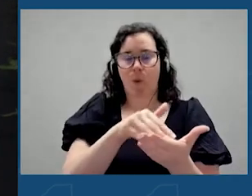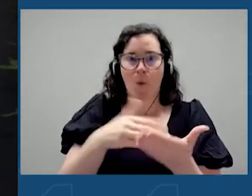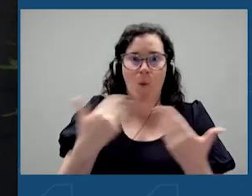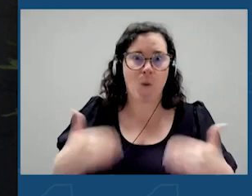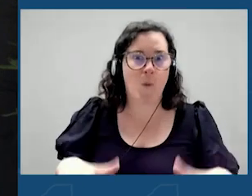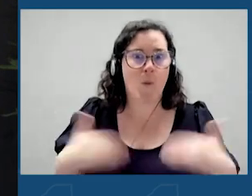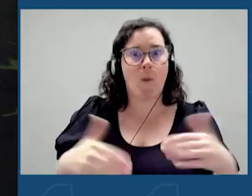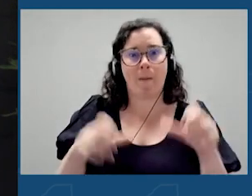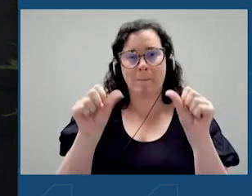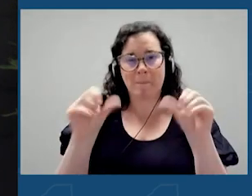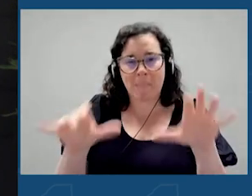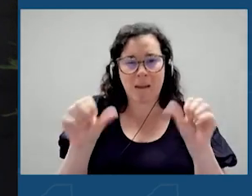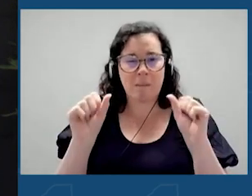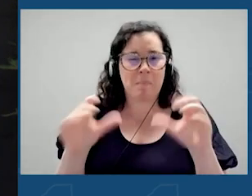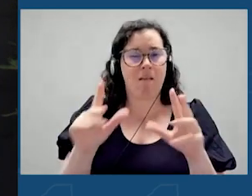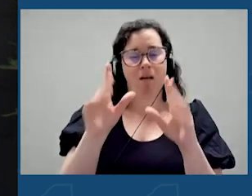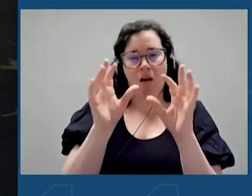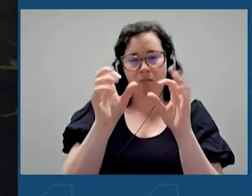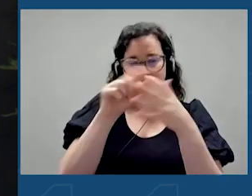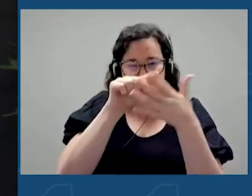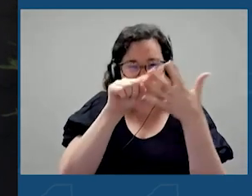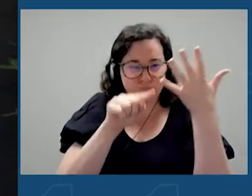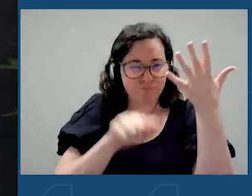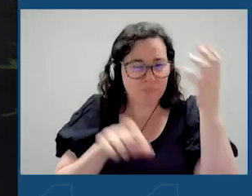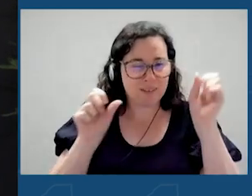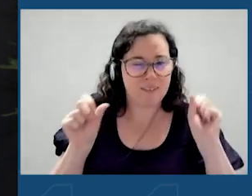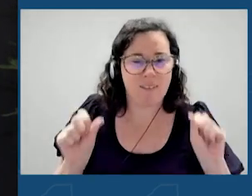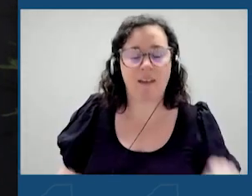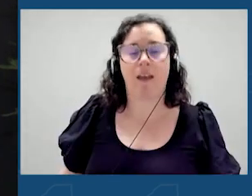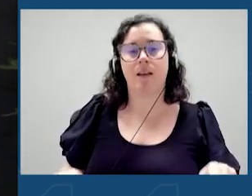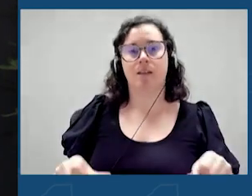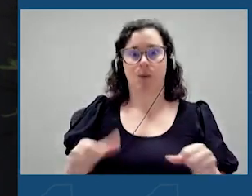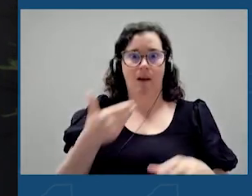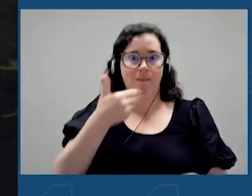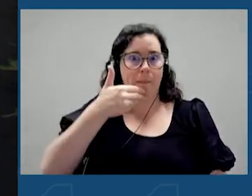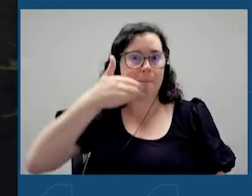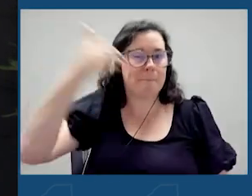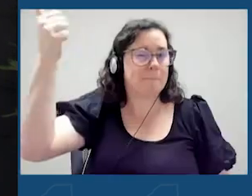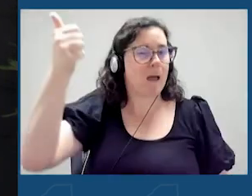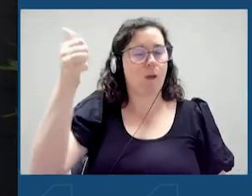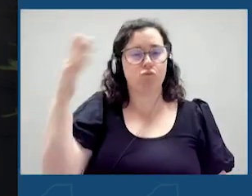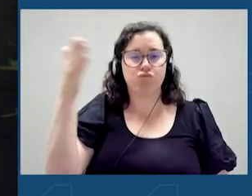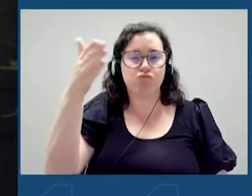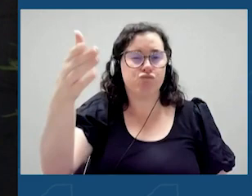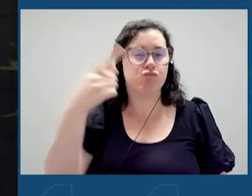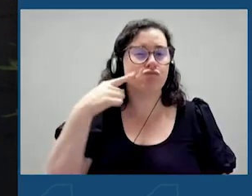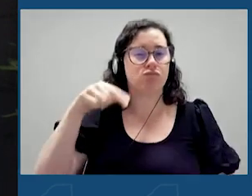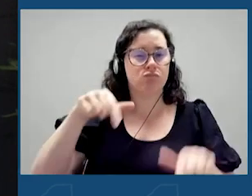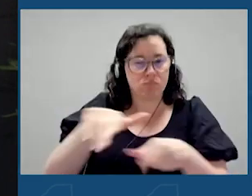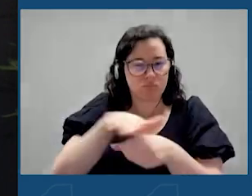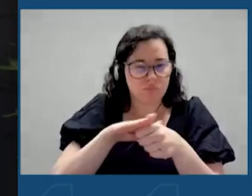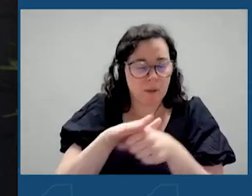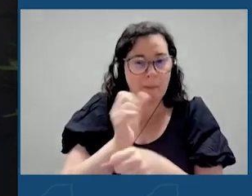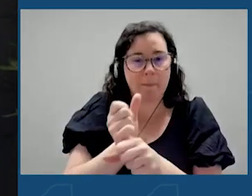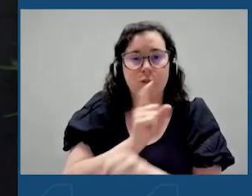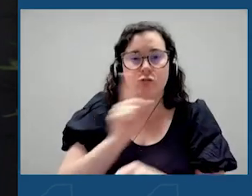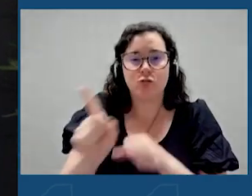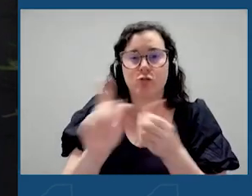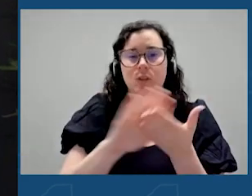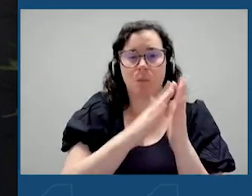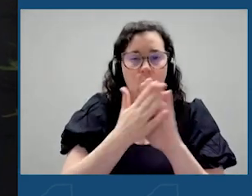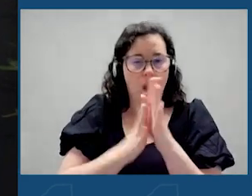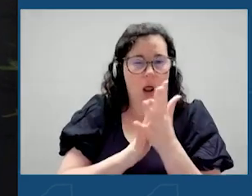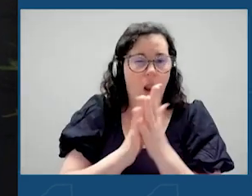a brighter future for Ulster County and ensure that our community thrives in the years to come. It's now my pleasure